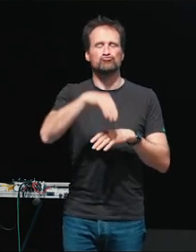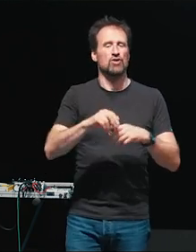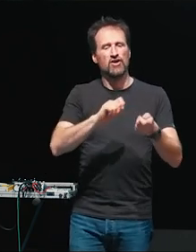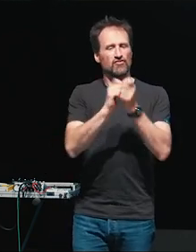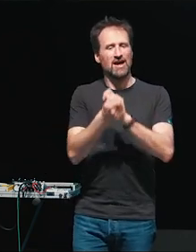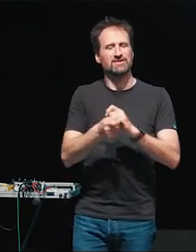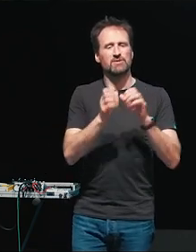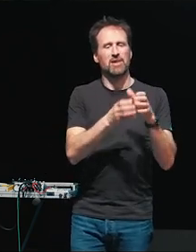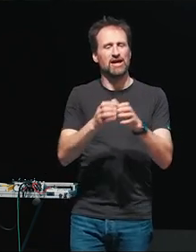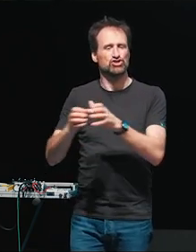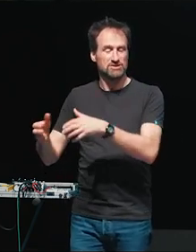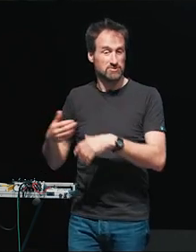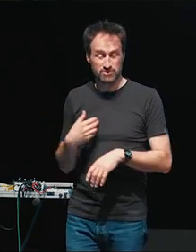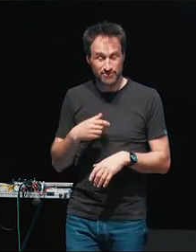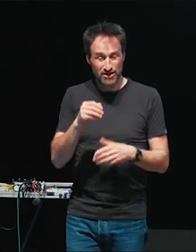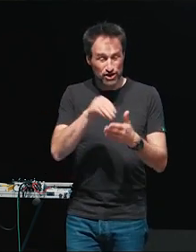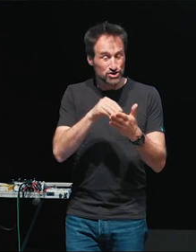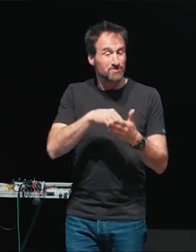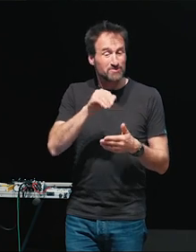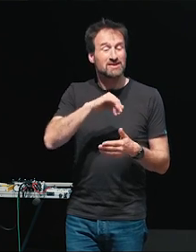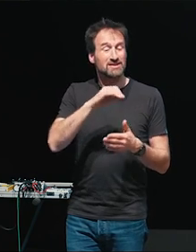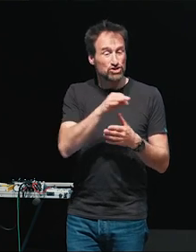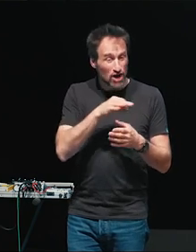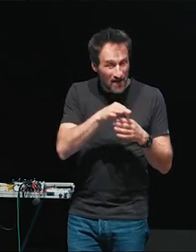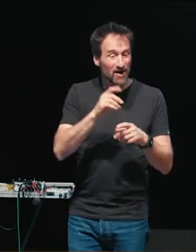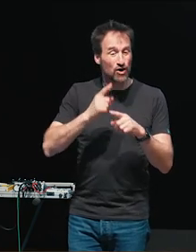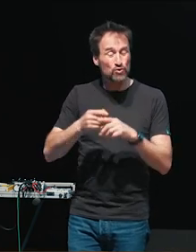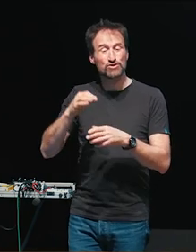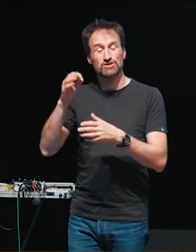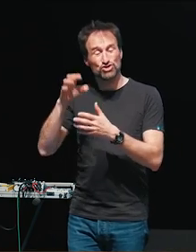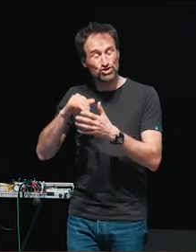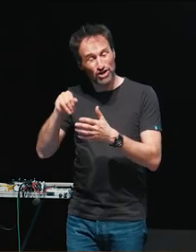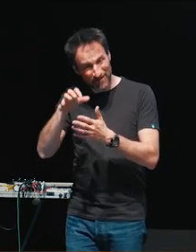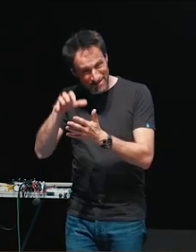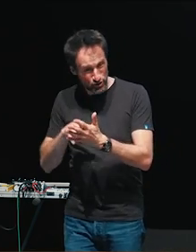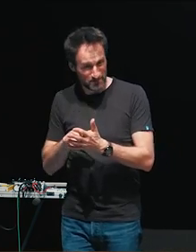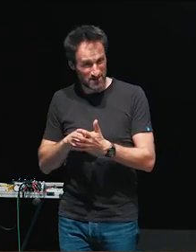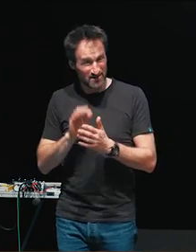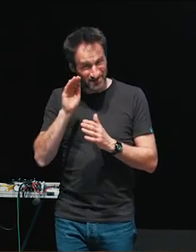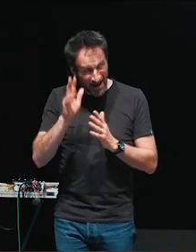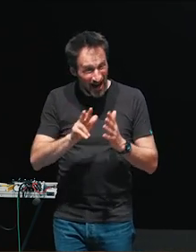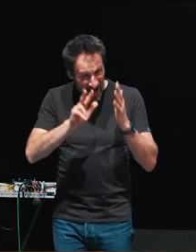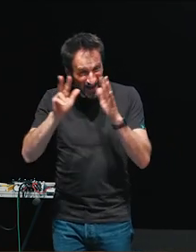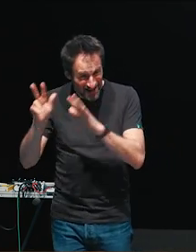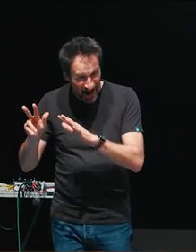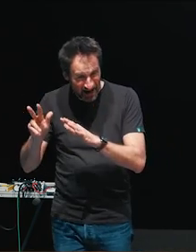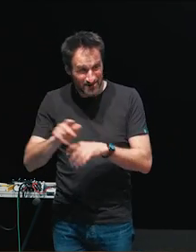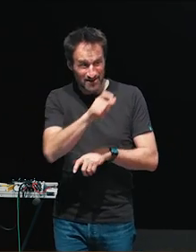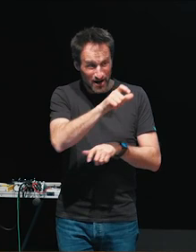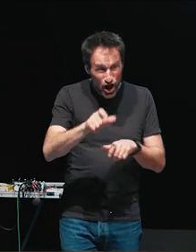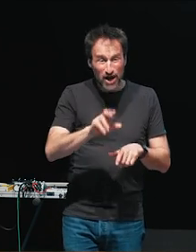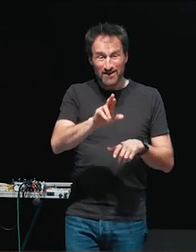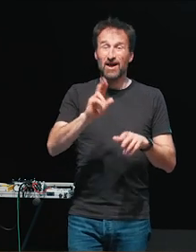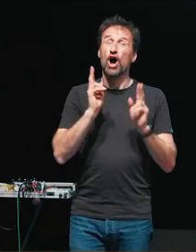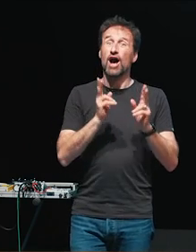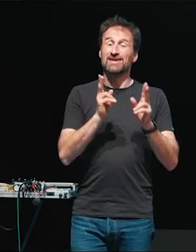It's written with JavaScript and Java. After 8 years, Let me tell you, most of the people who wrote some of the